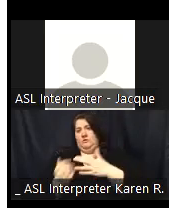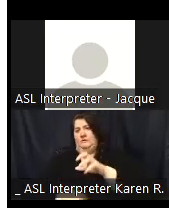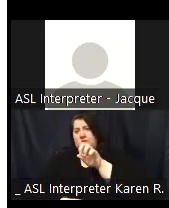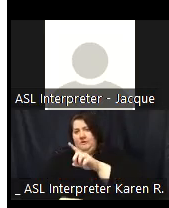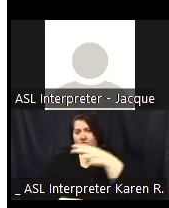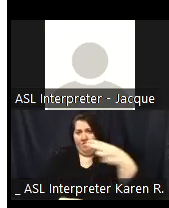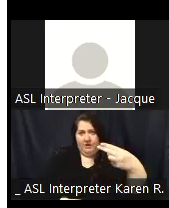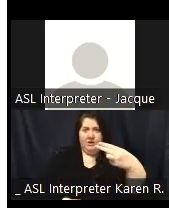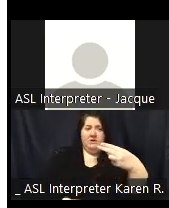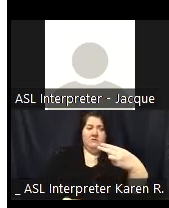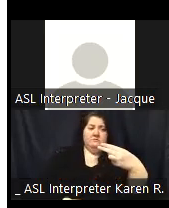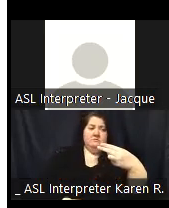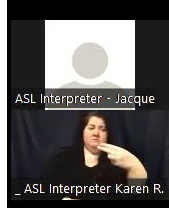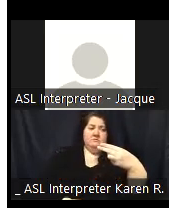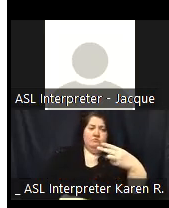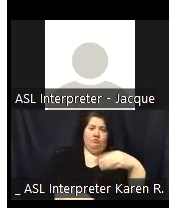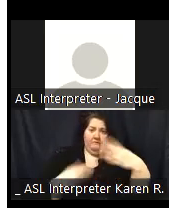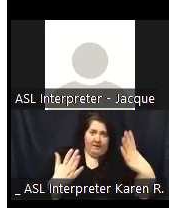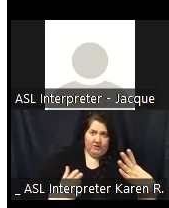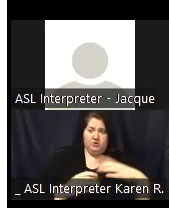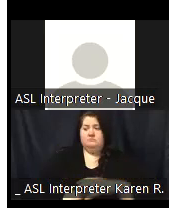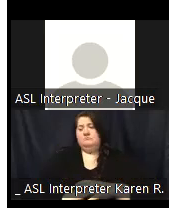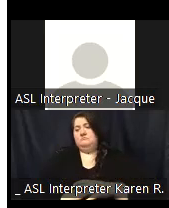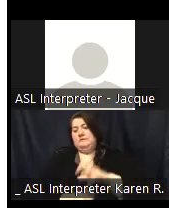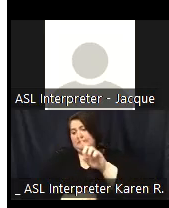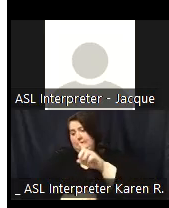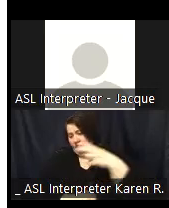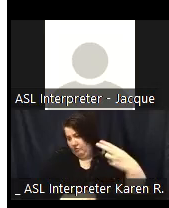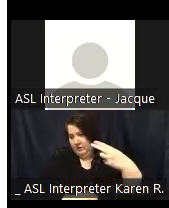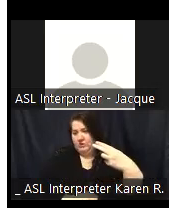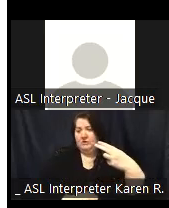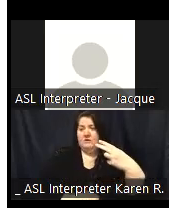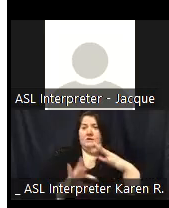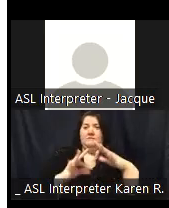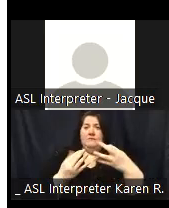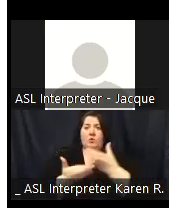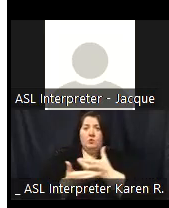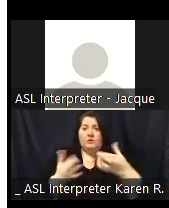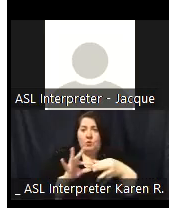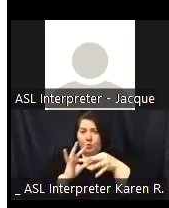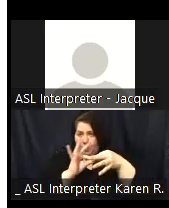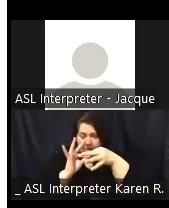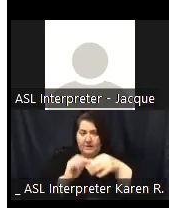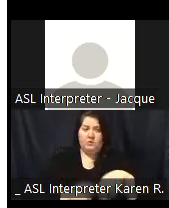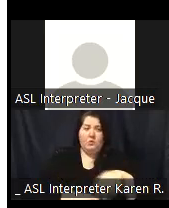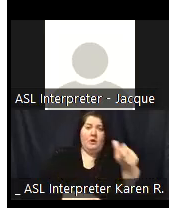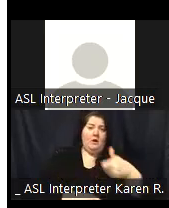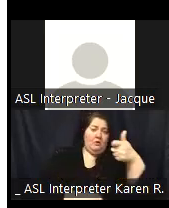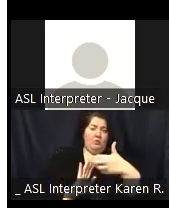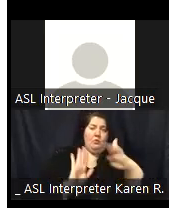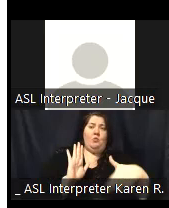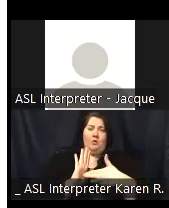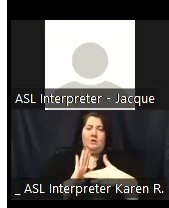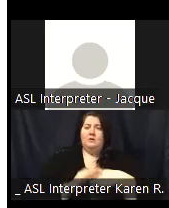hearing provider or a deaf, hard of hearing family resource coordinator or another role,